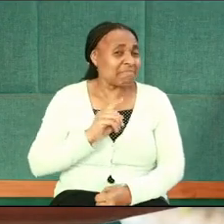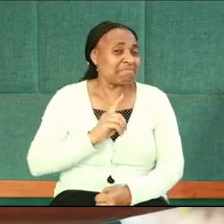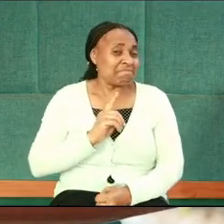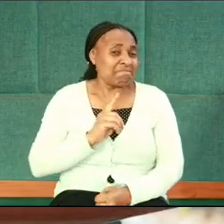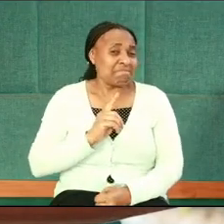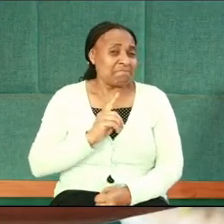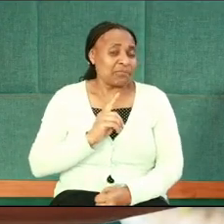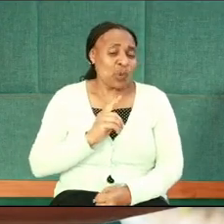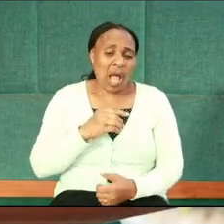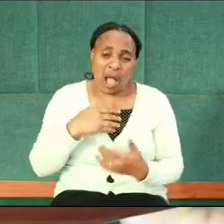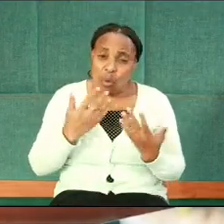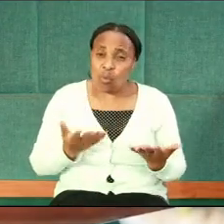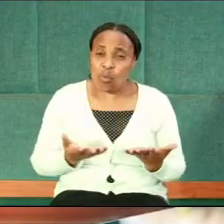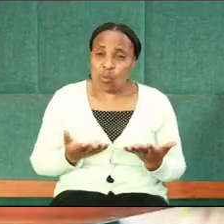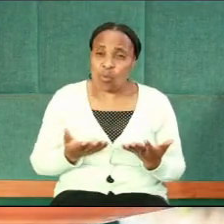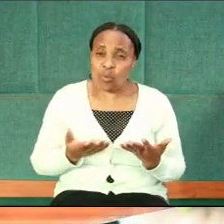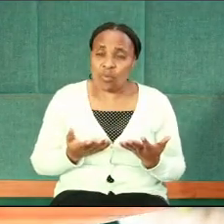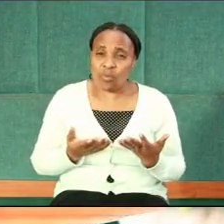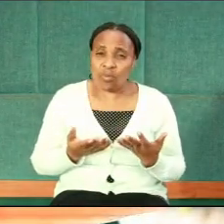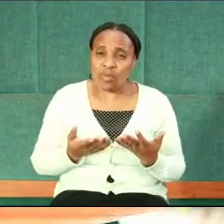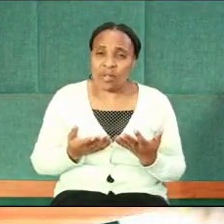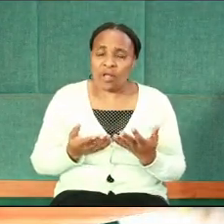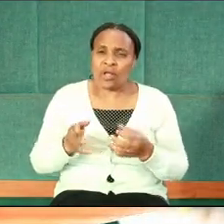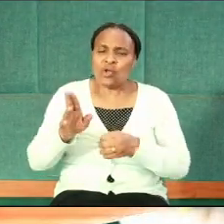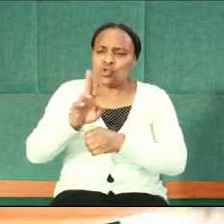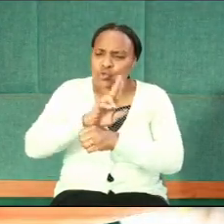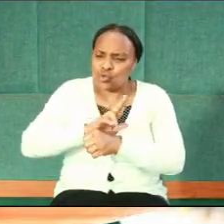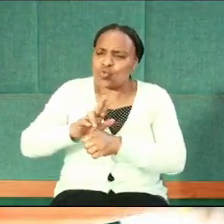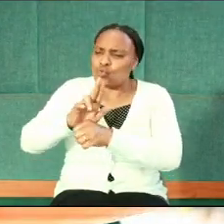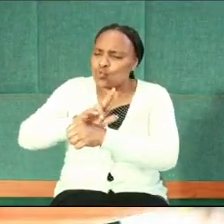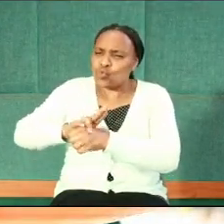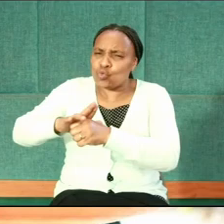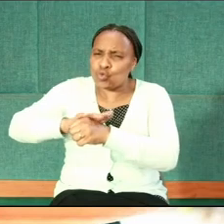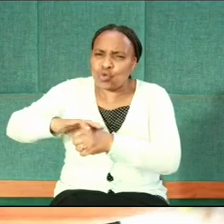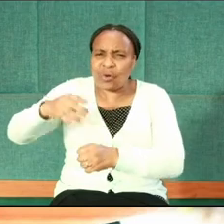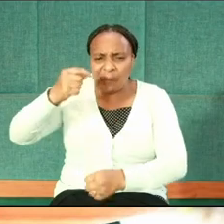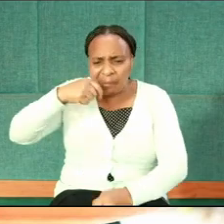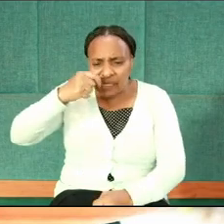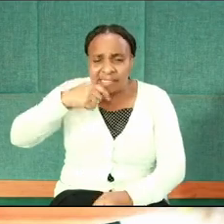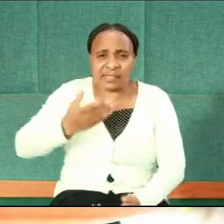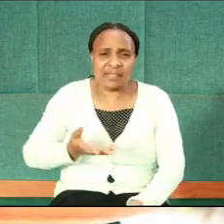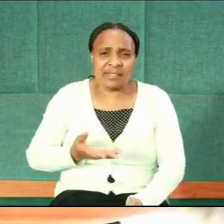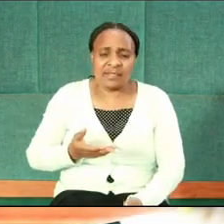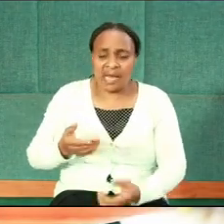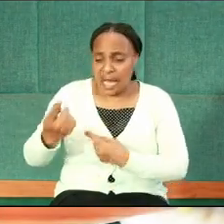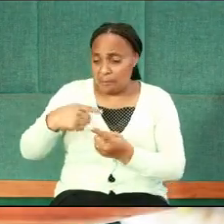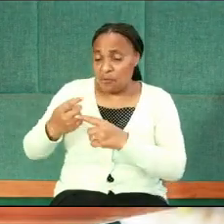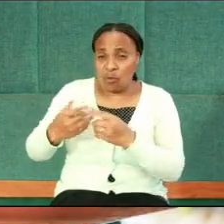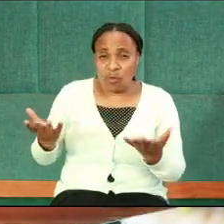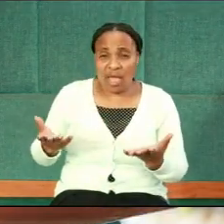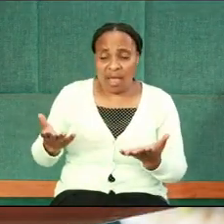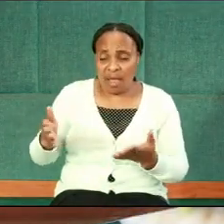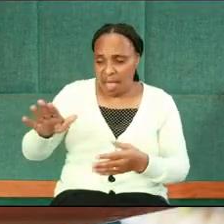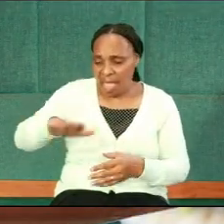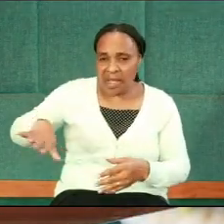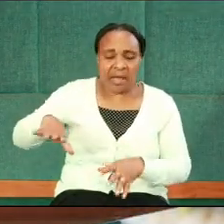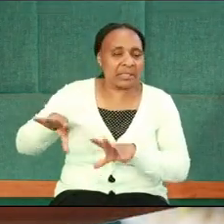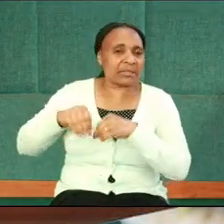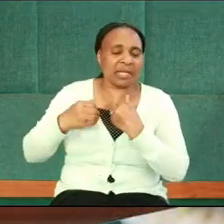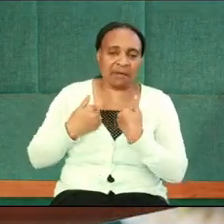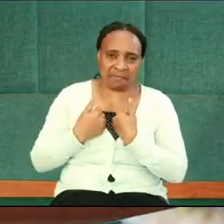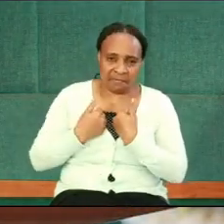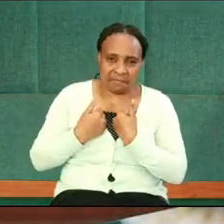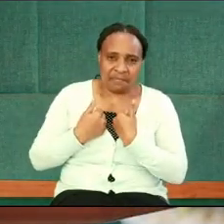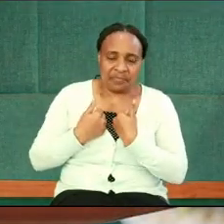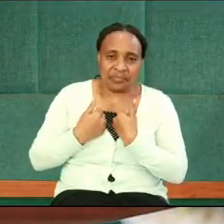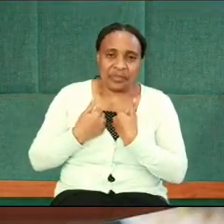was as a result of actually the use of bangi, and they were coming from an area where it is acceptable. Those